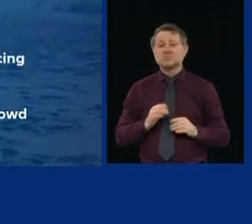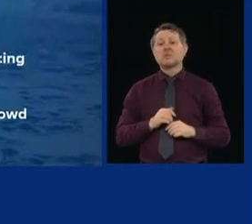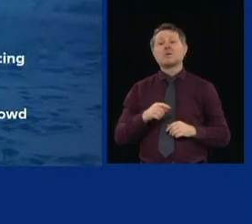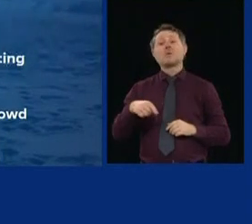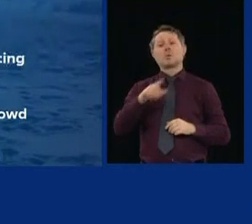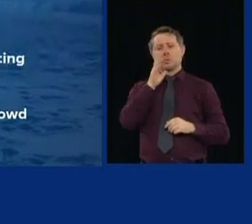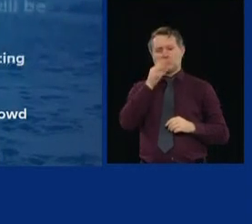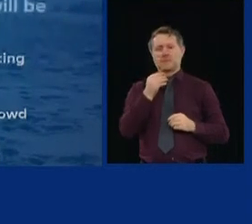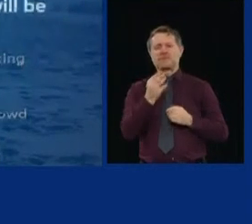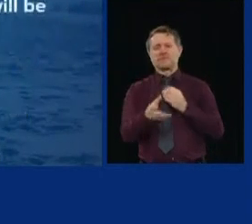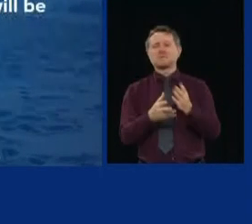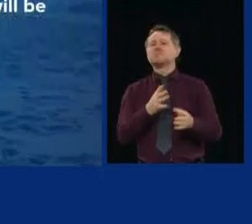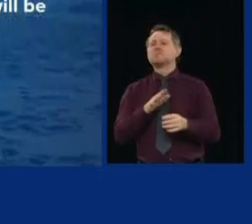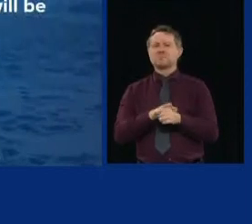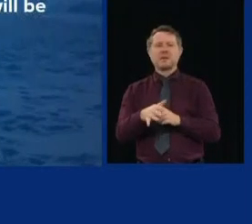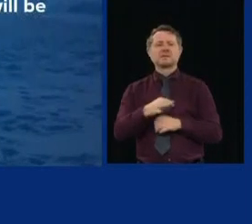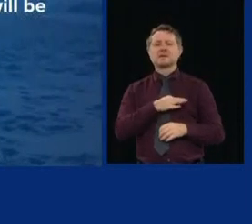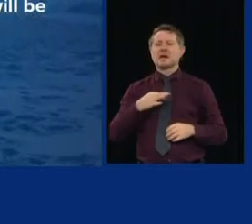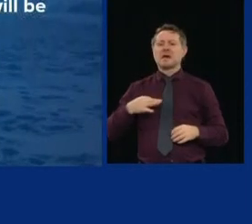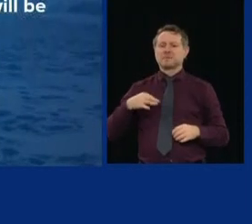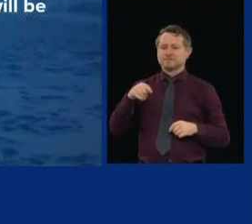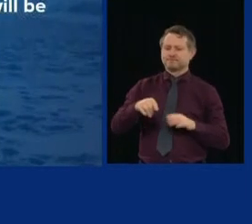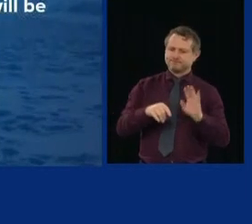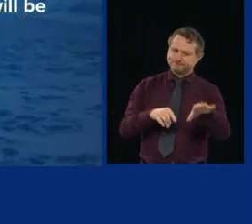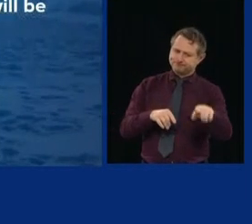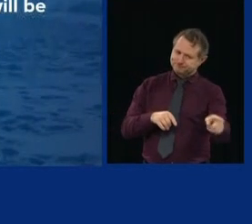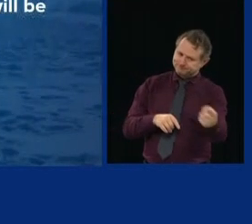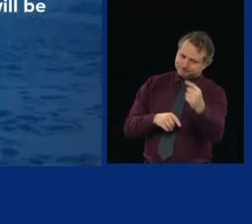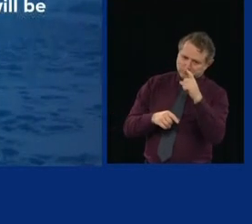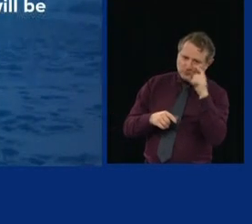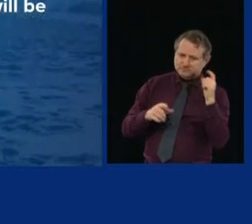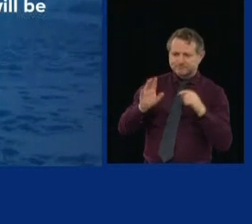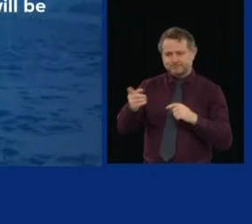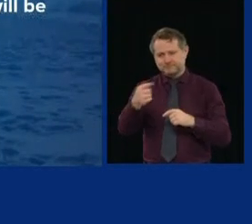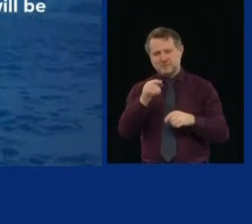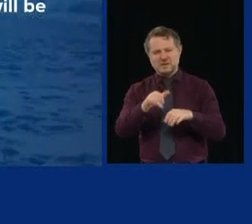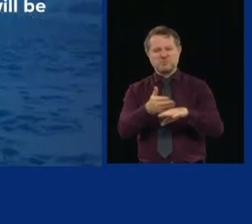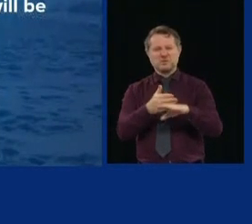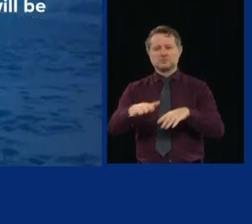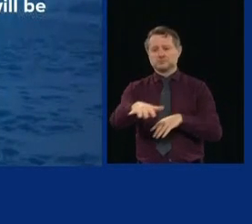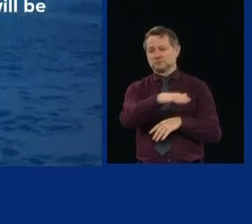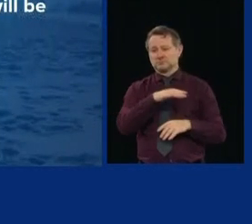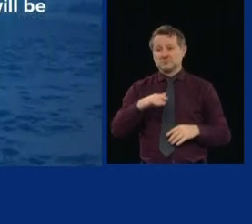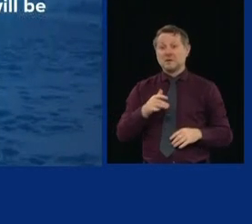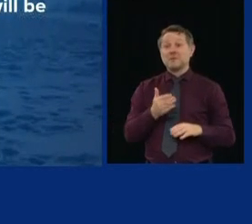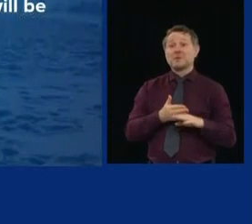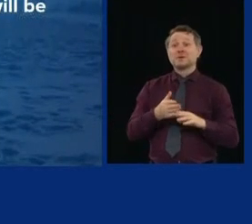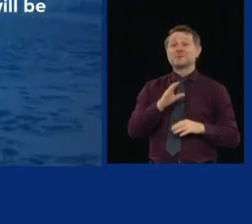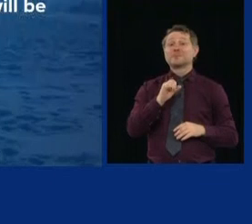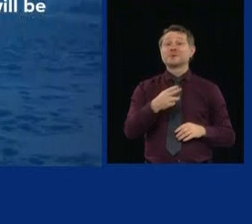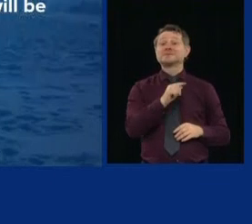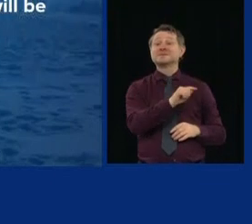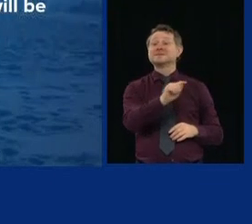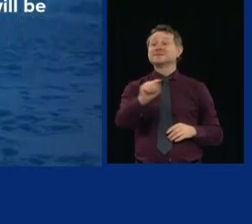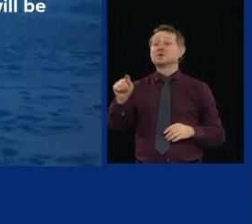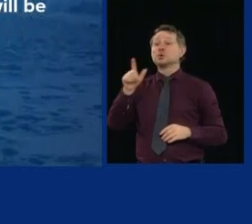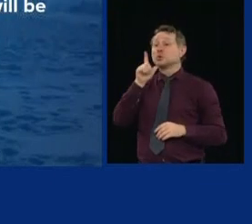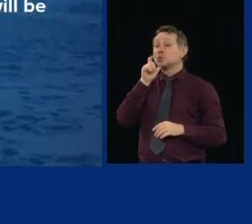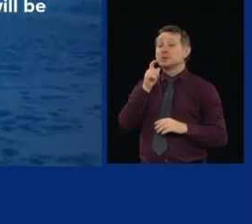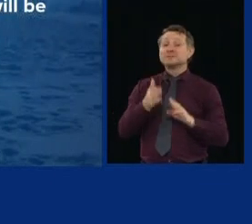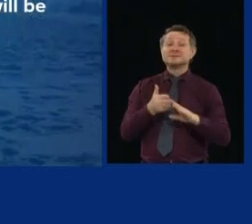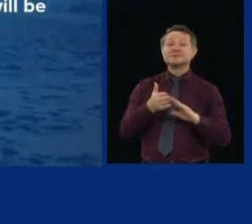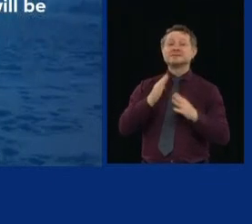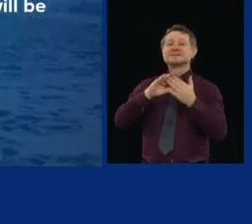adequate to enforce these measures. On the beaches that are controlled by cities, towns, counties,